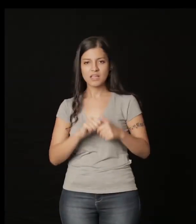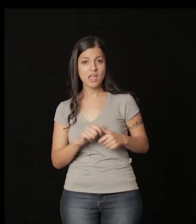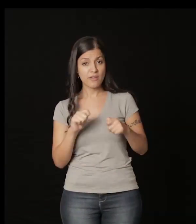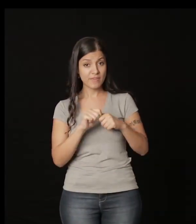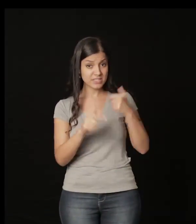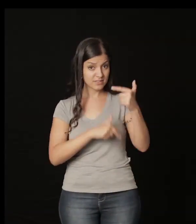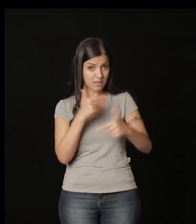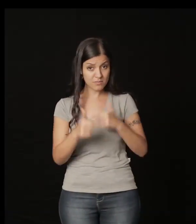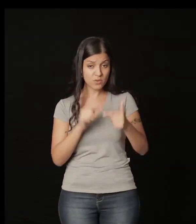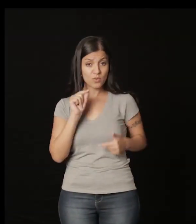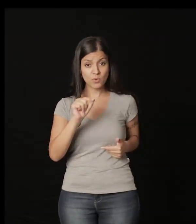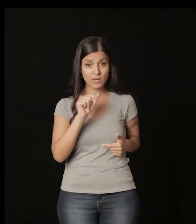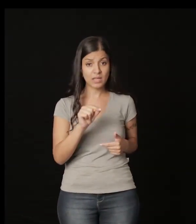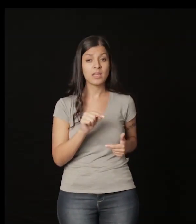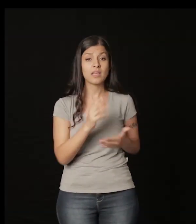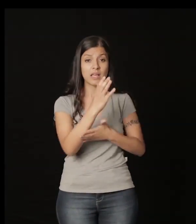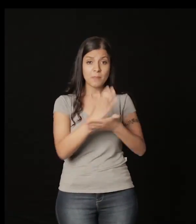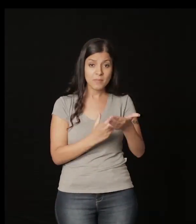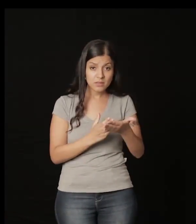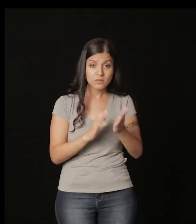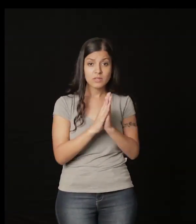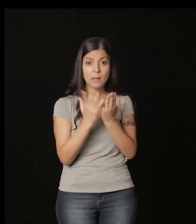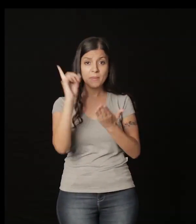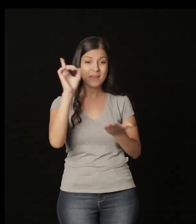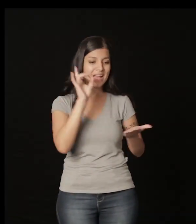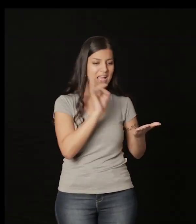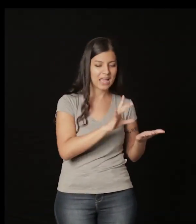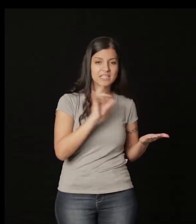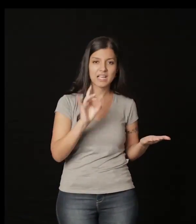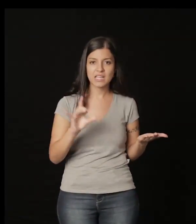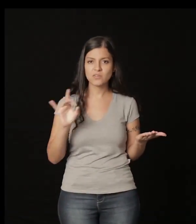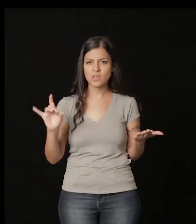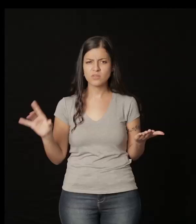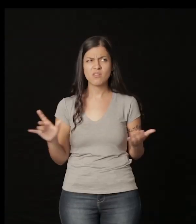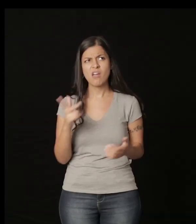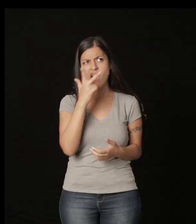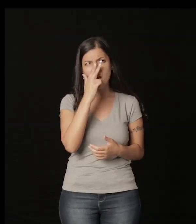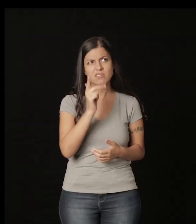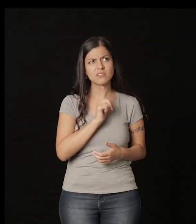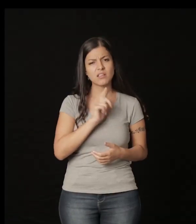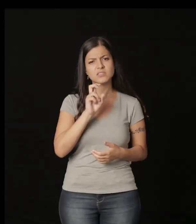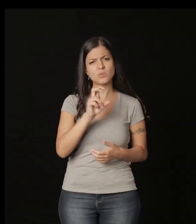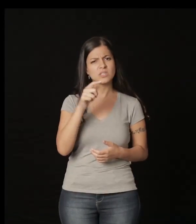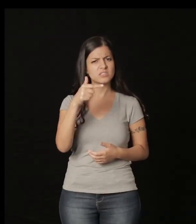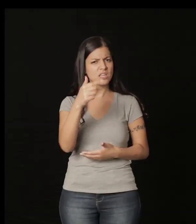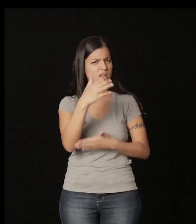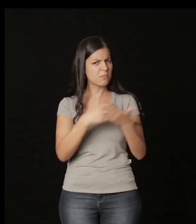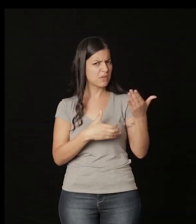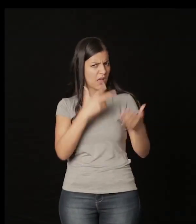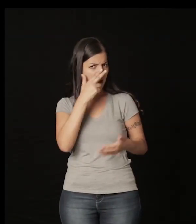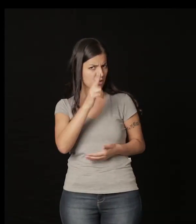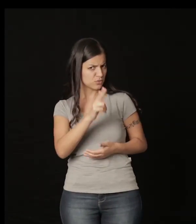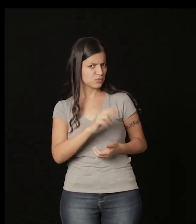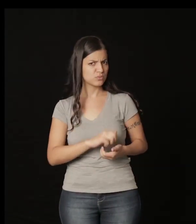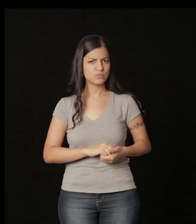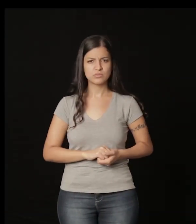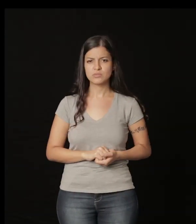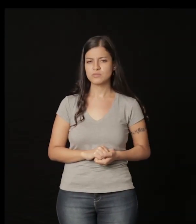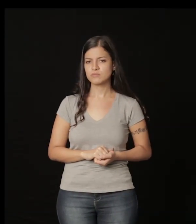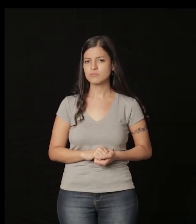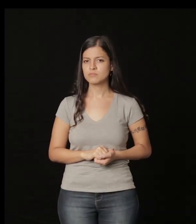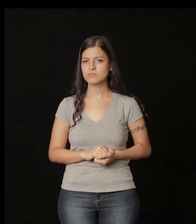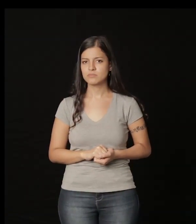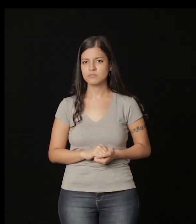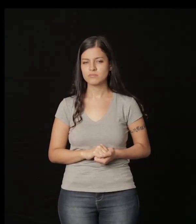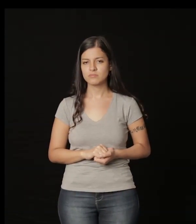works where we framed each chapter of the Bible. There are 57, I think, in that case.